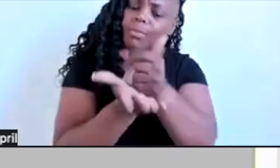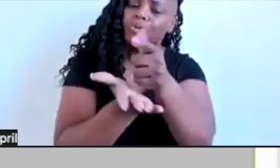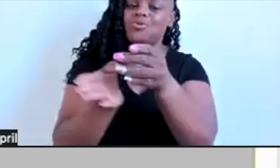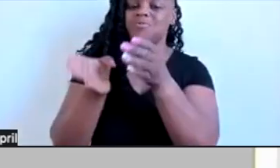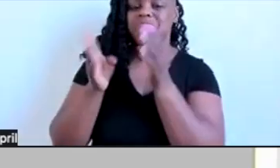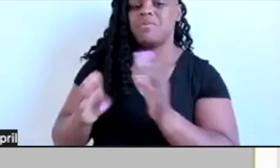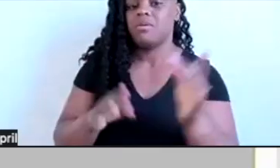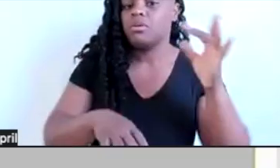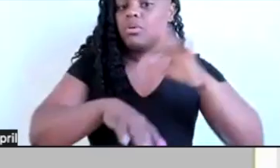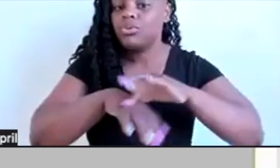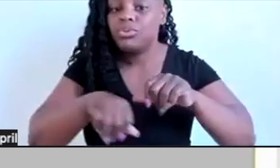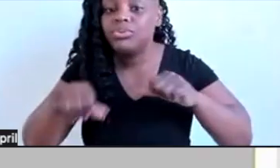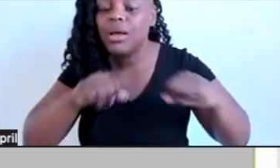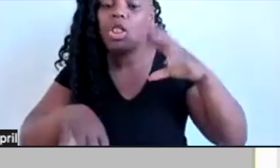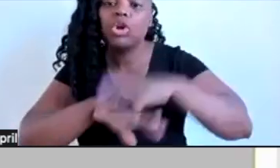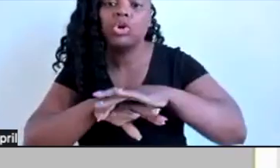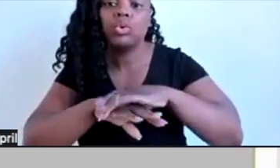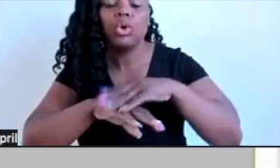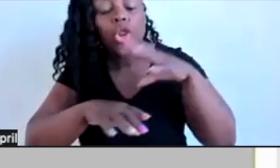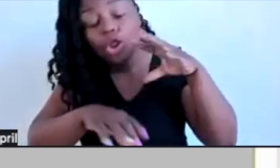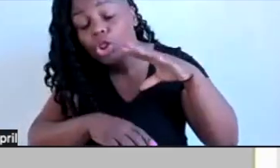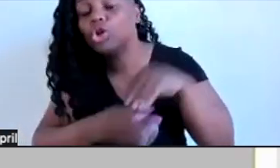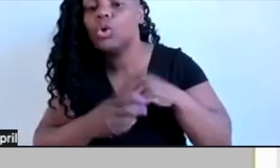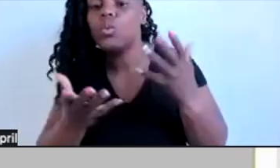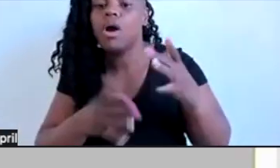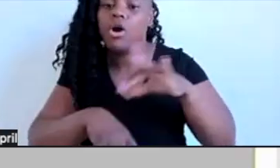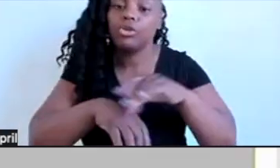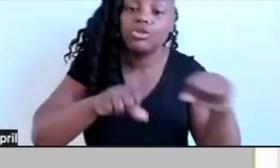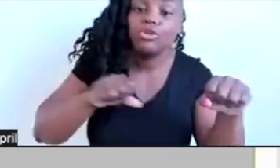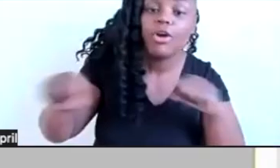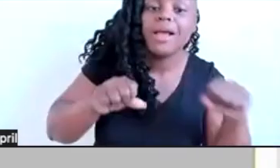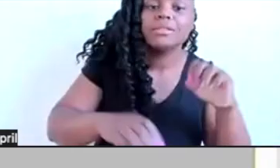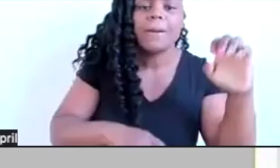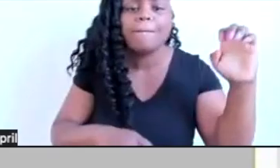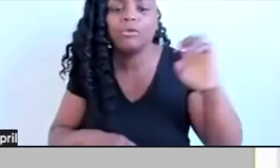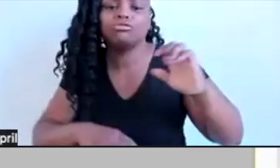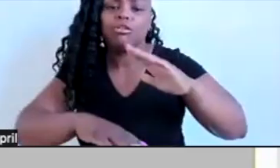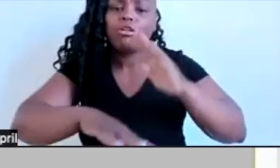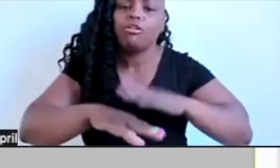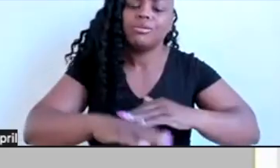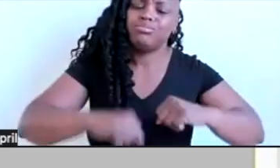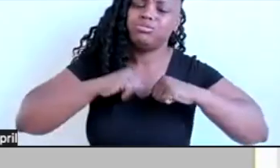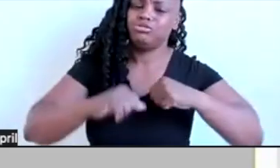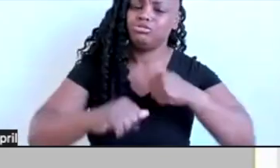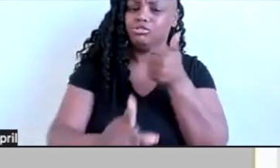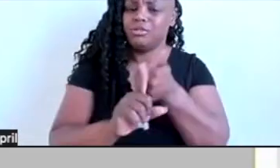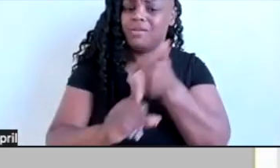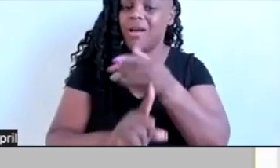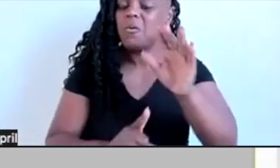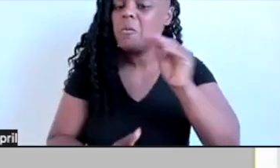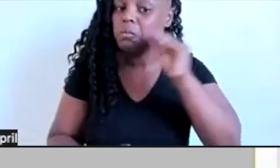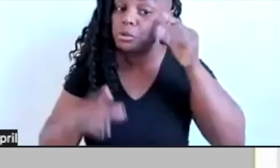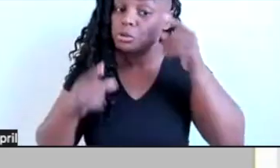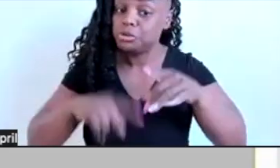protecting yourself and your home during the earthquake, action steps to take after an earthquake, how to find resources